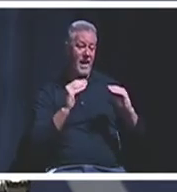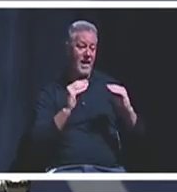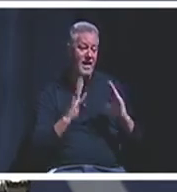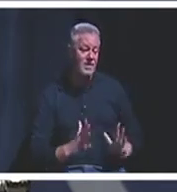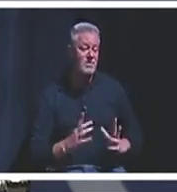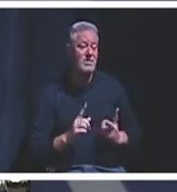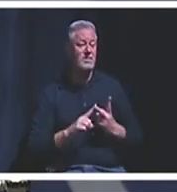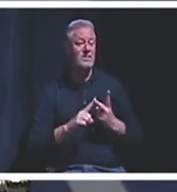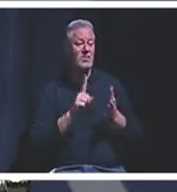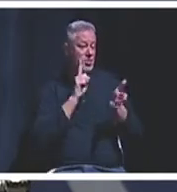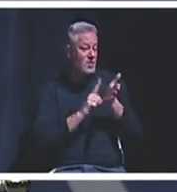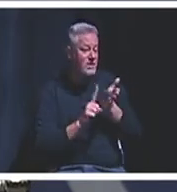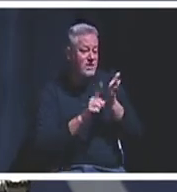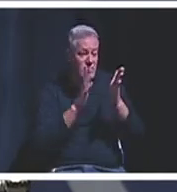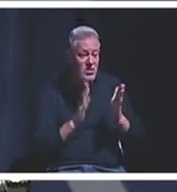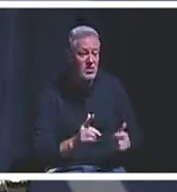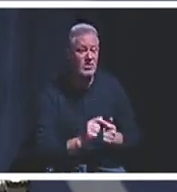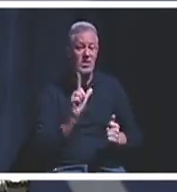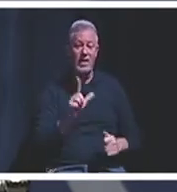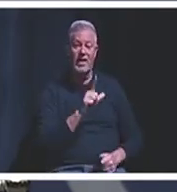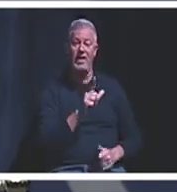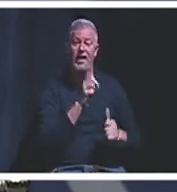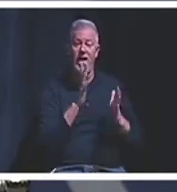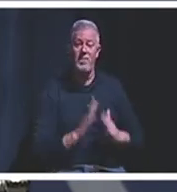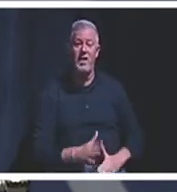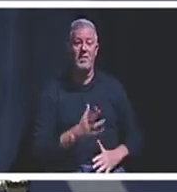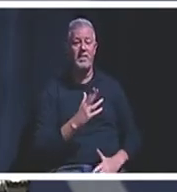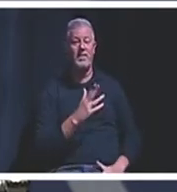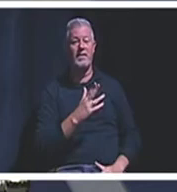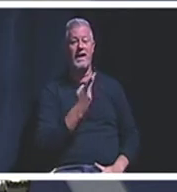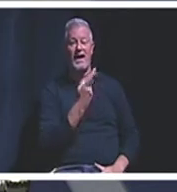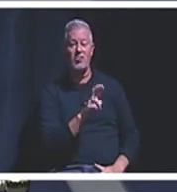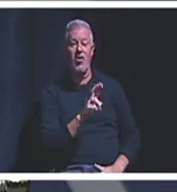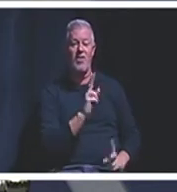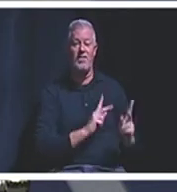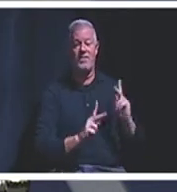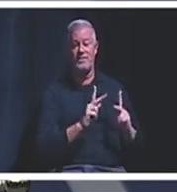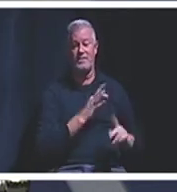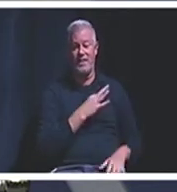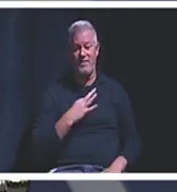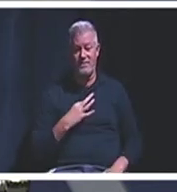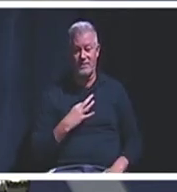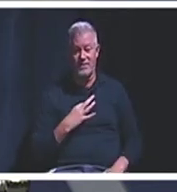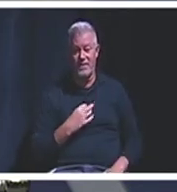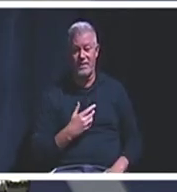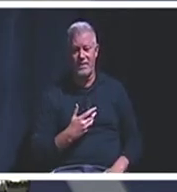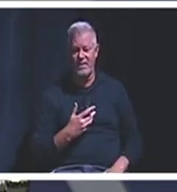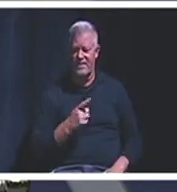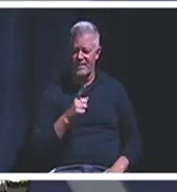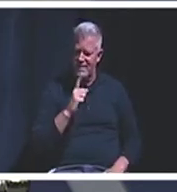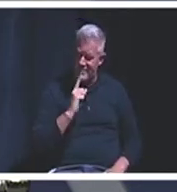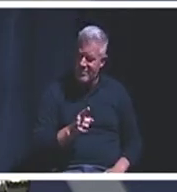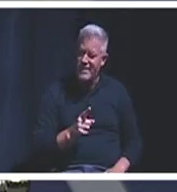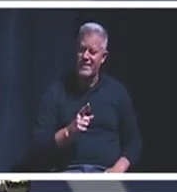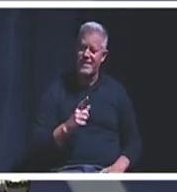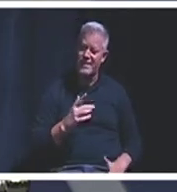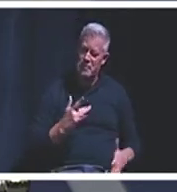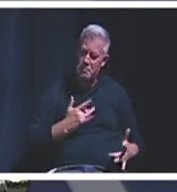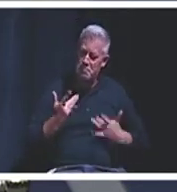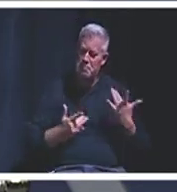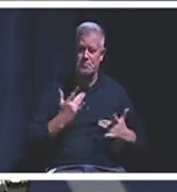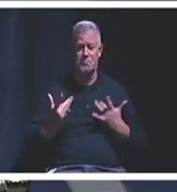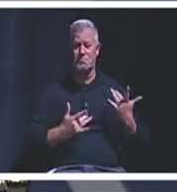educators, researchers, librarians, and human resources personnel. So it was really a very exciting